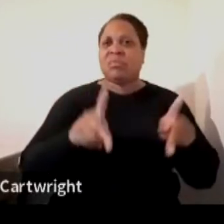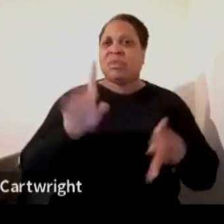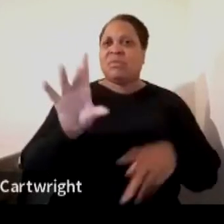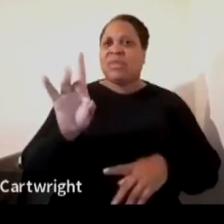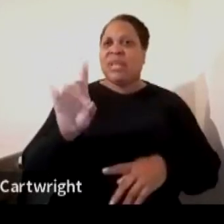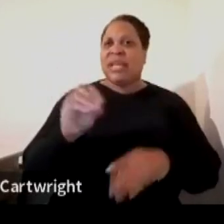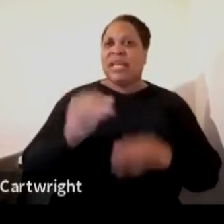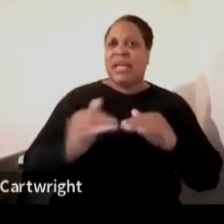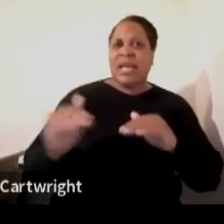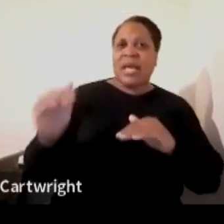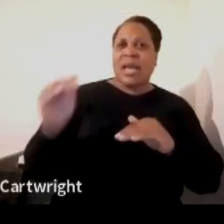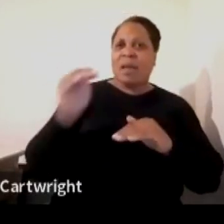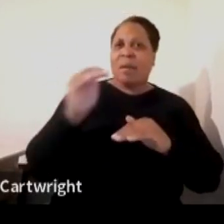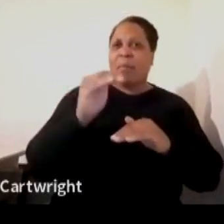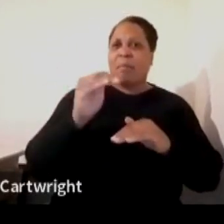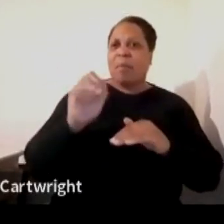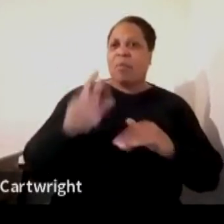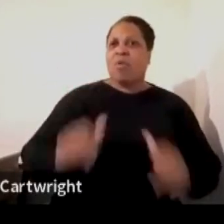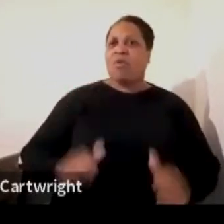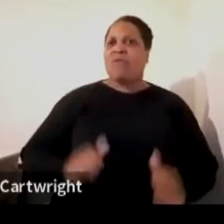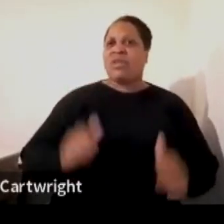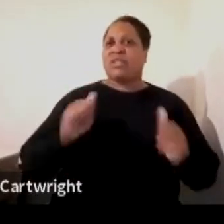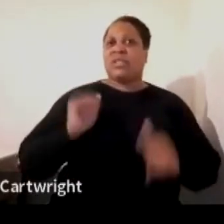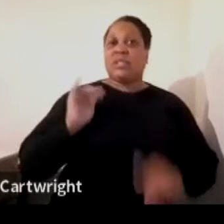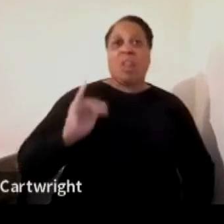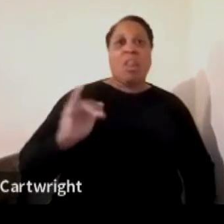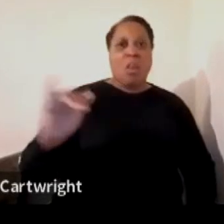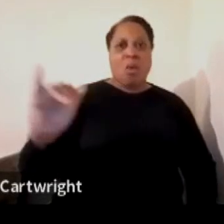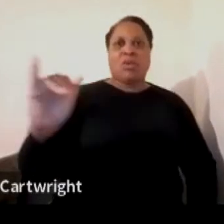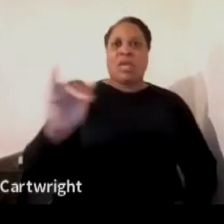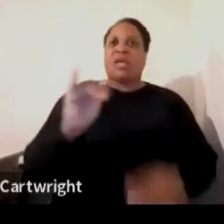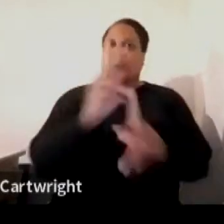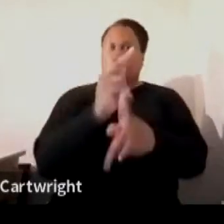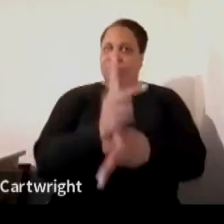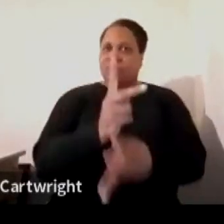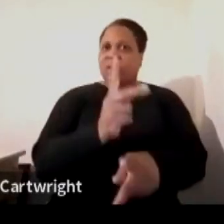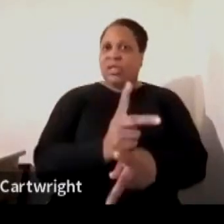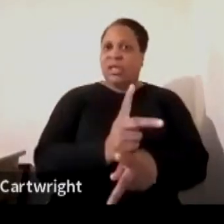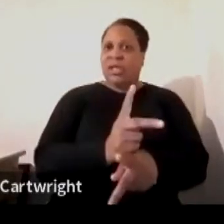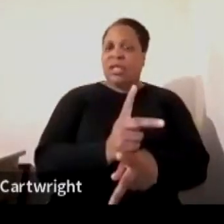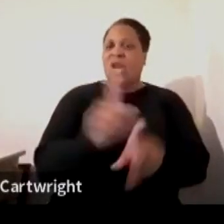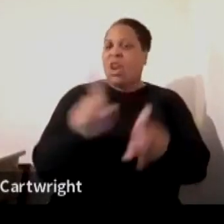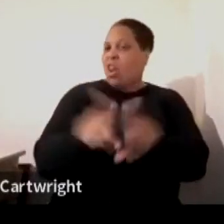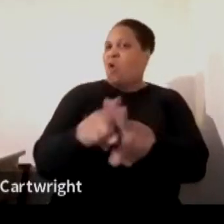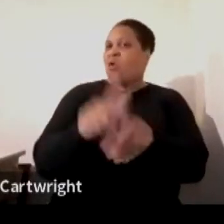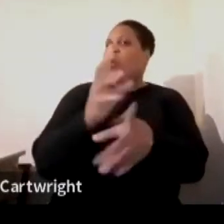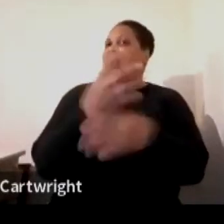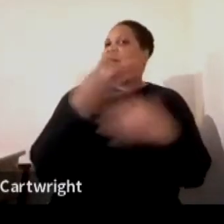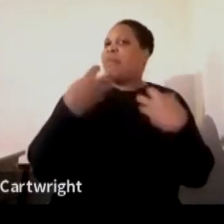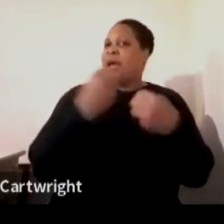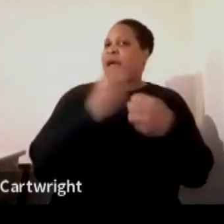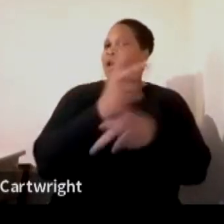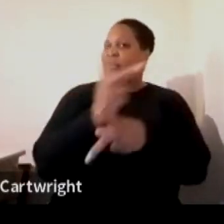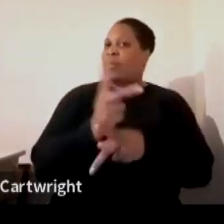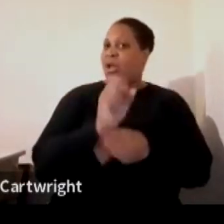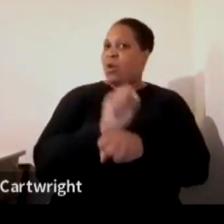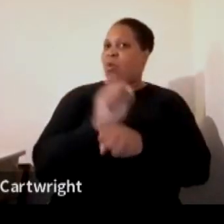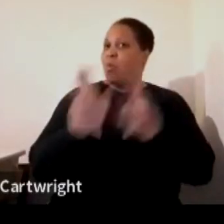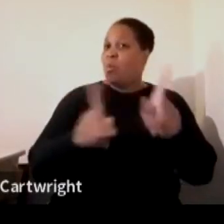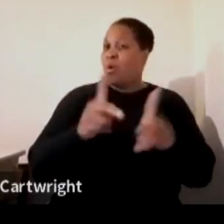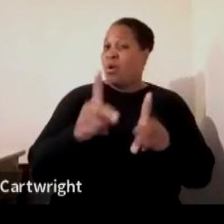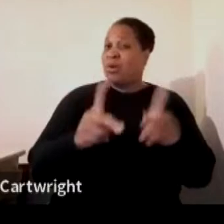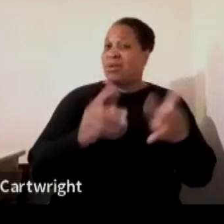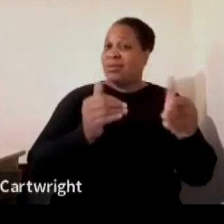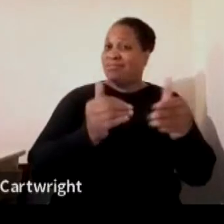or residents of long-term care settings, alongside healthcare workers. We're almost,